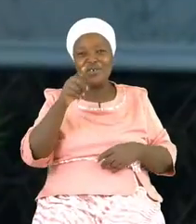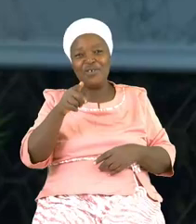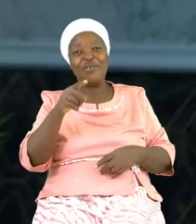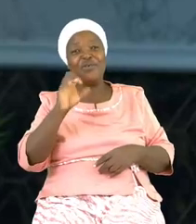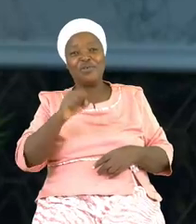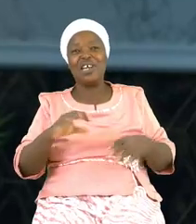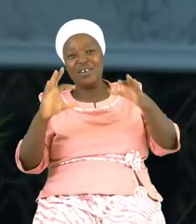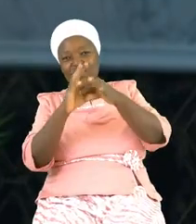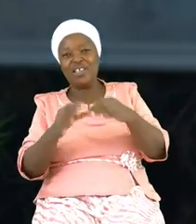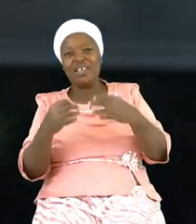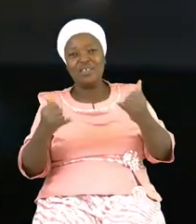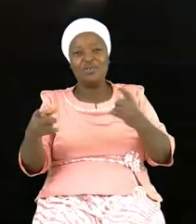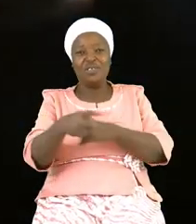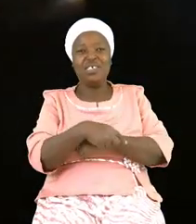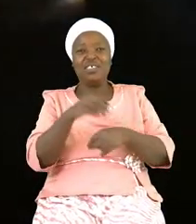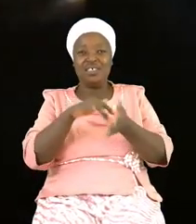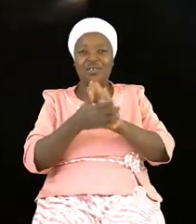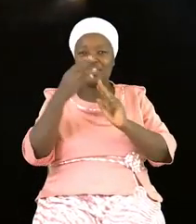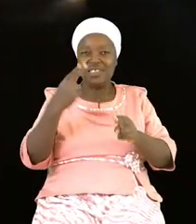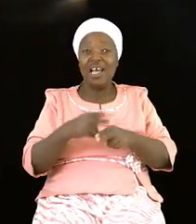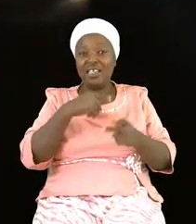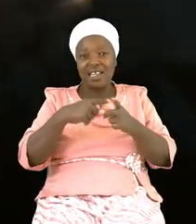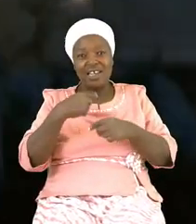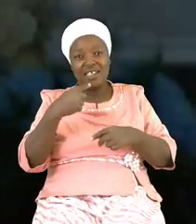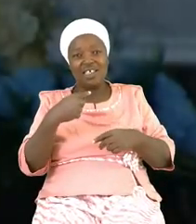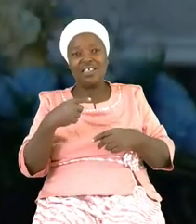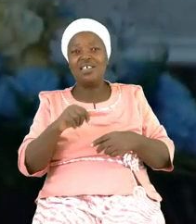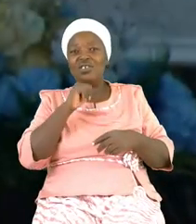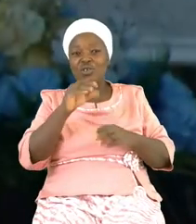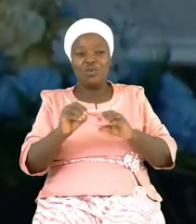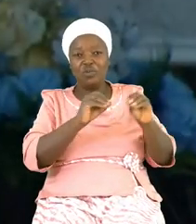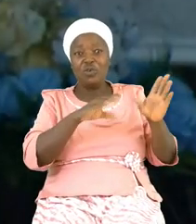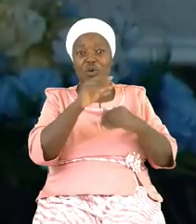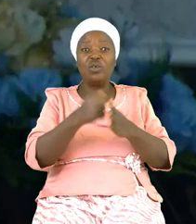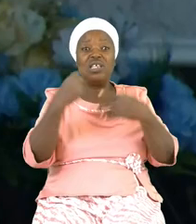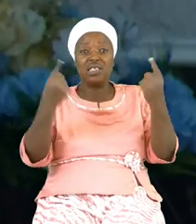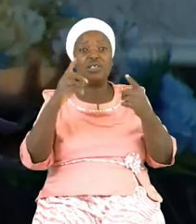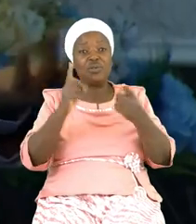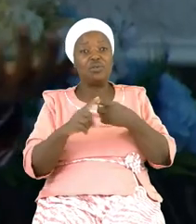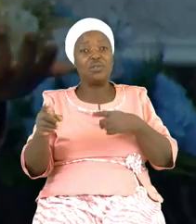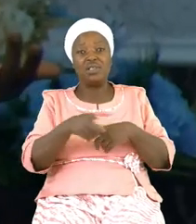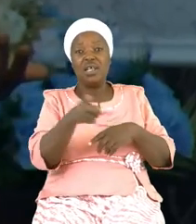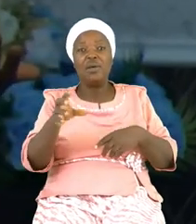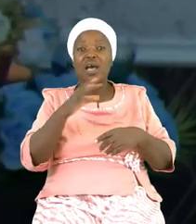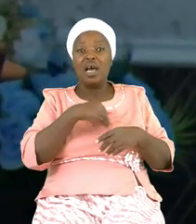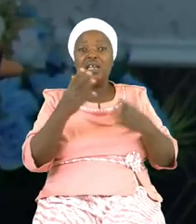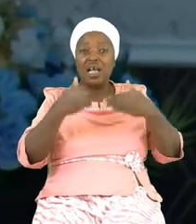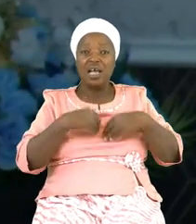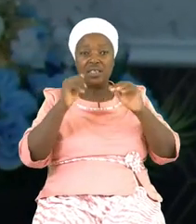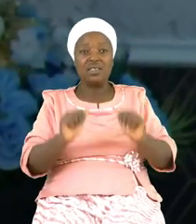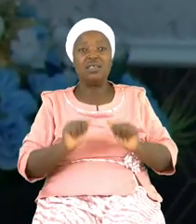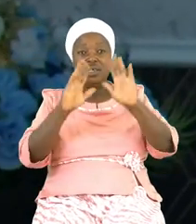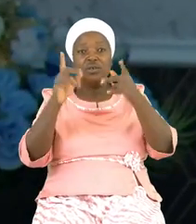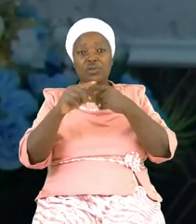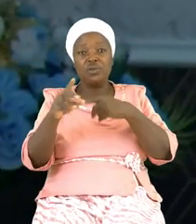Jesus' name. And then he says, not imputing their trespasses unto them. And he has committed unto us